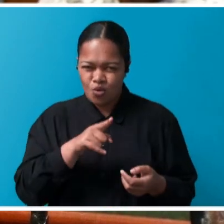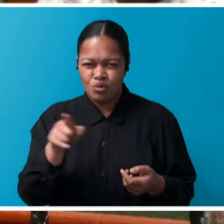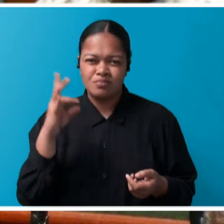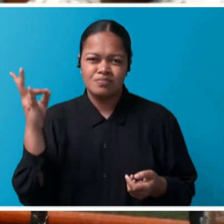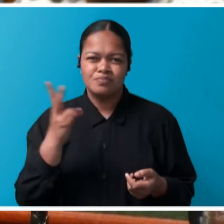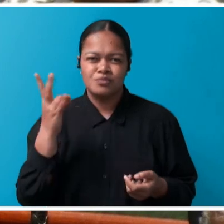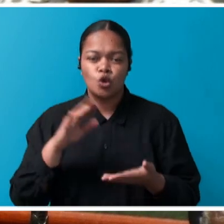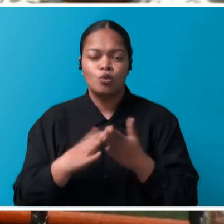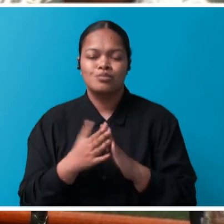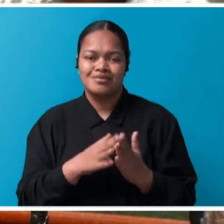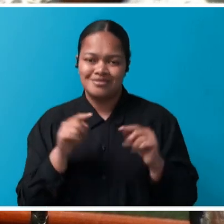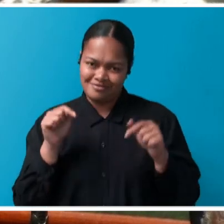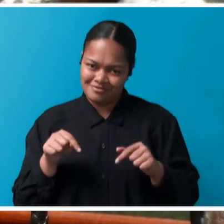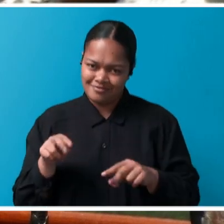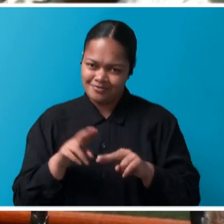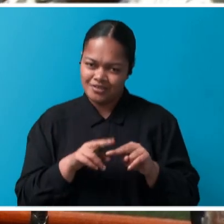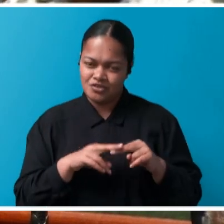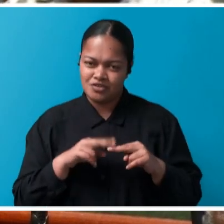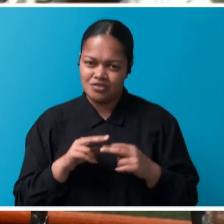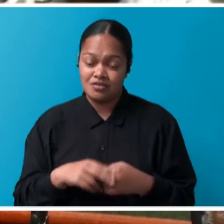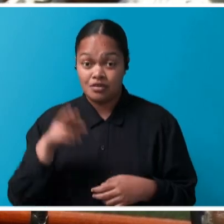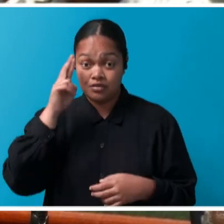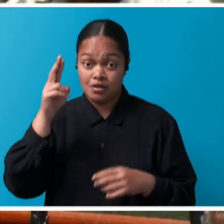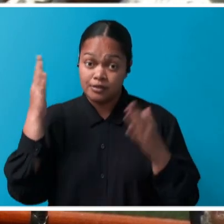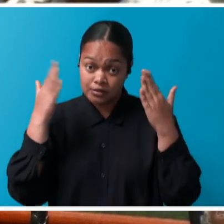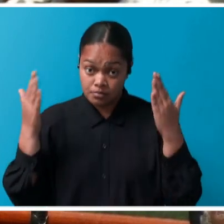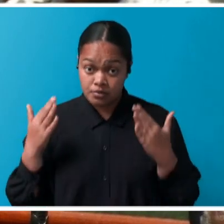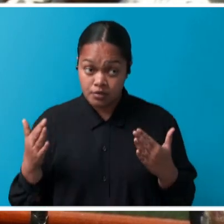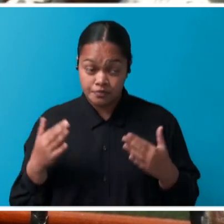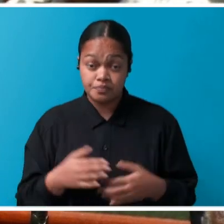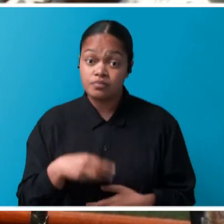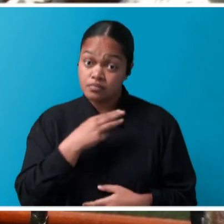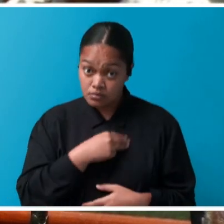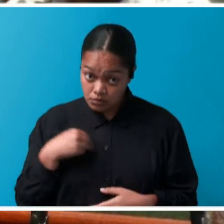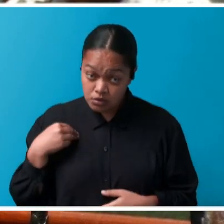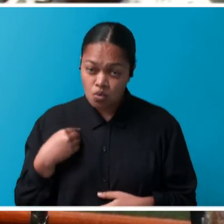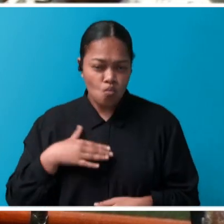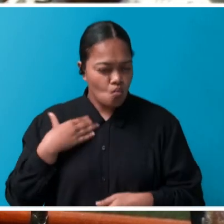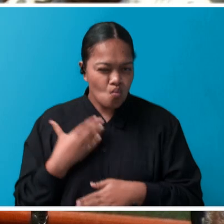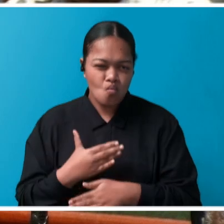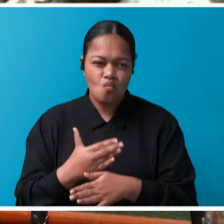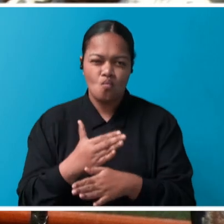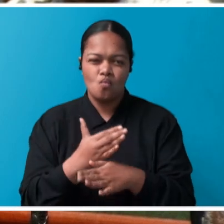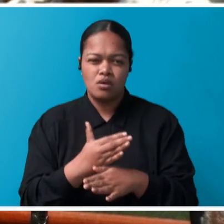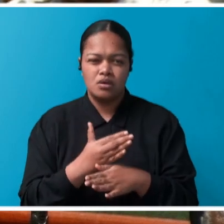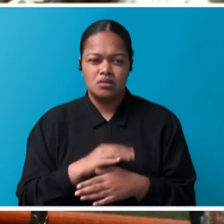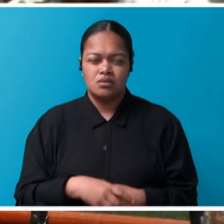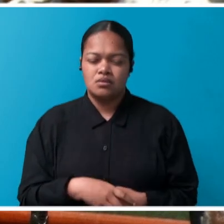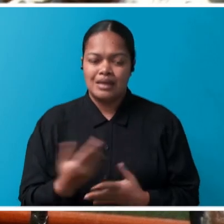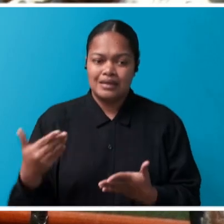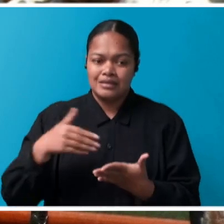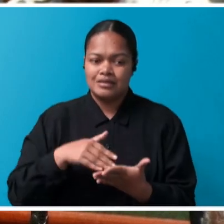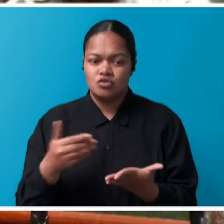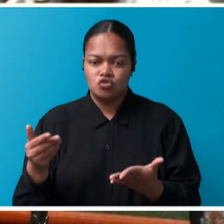here in our beloved Fiji. Mr. Speaker, sir, the Ministry has worked at institutionalizing additional